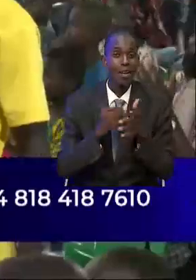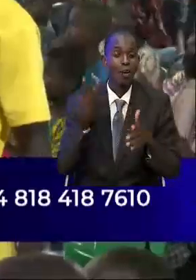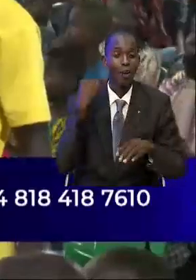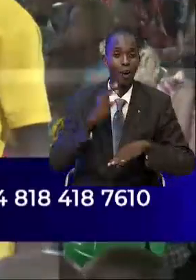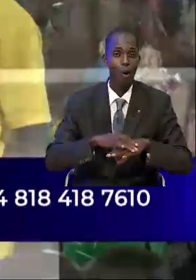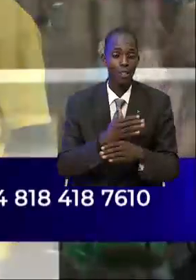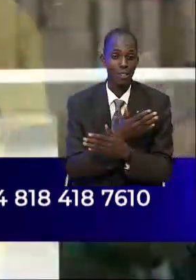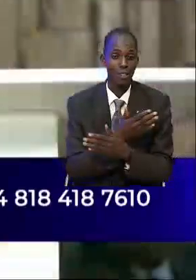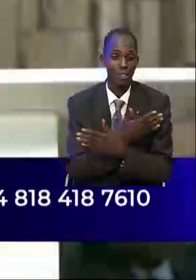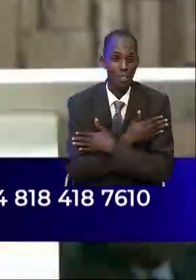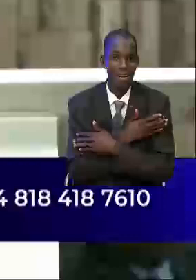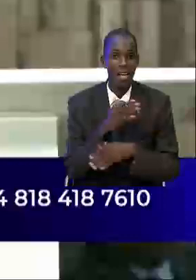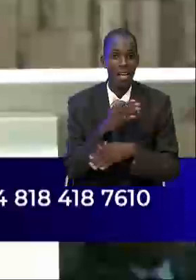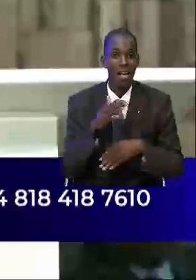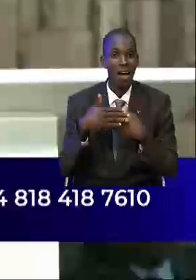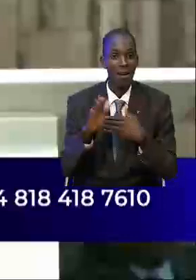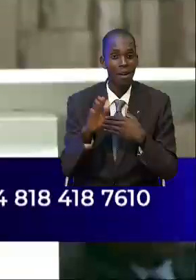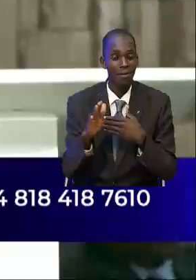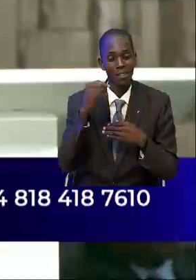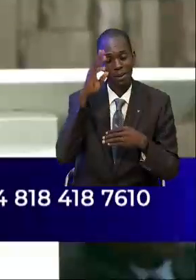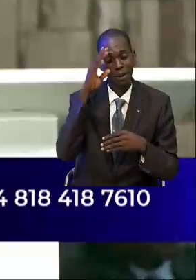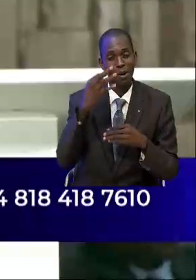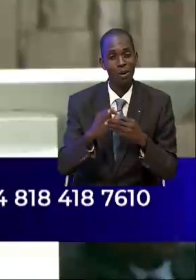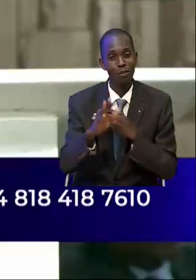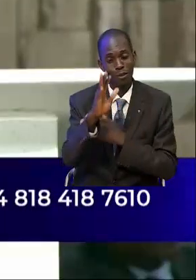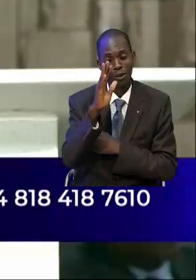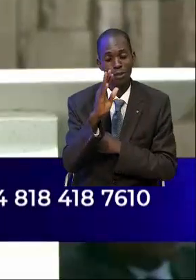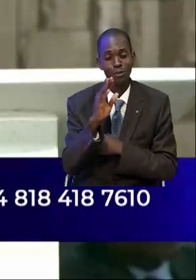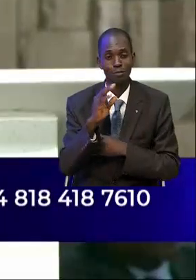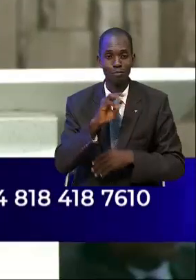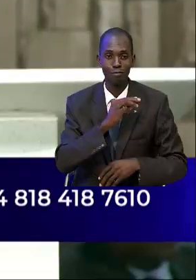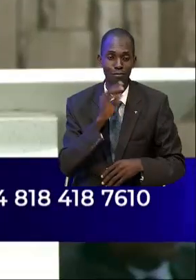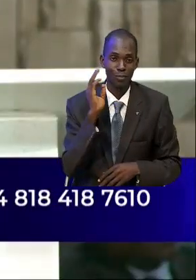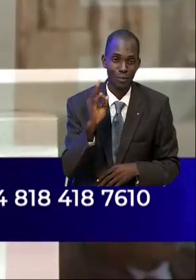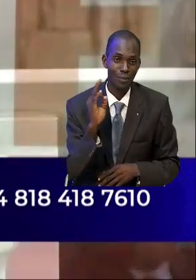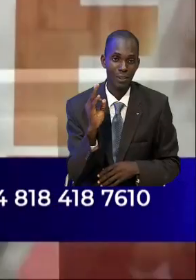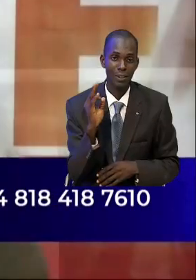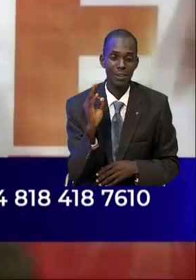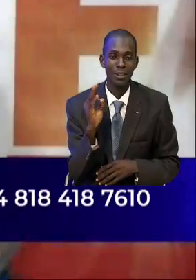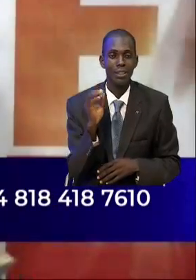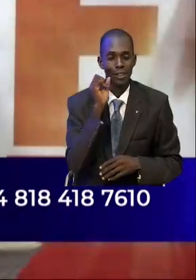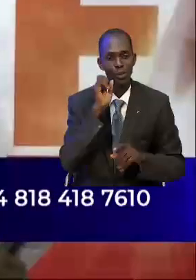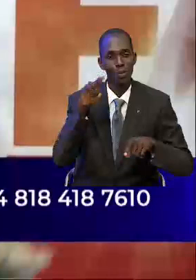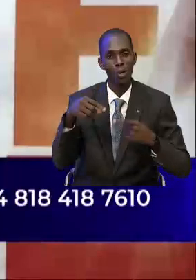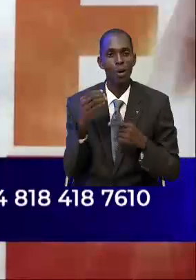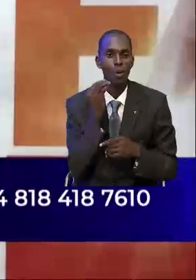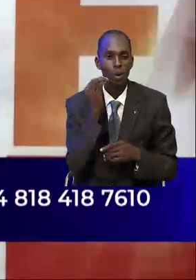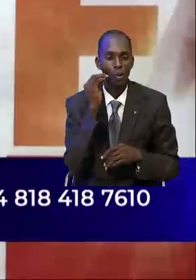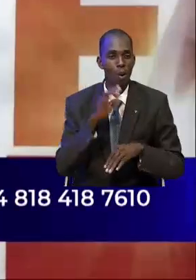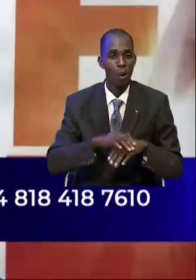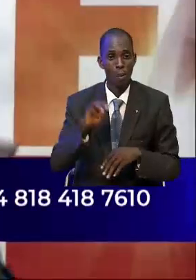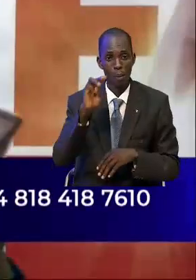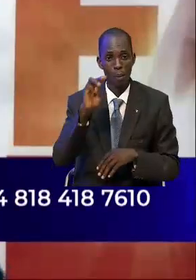Jesus. Praise the Lord. It was on Sunday. After the man of God ministered to